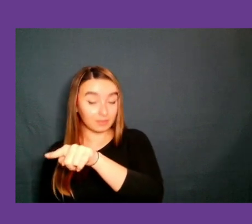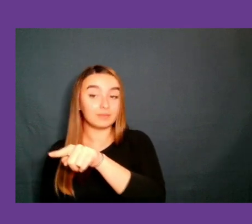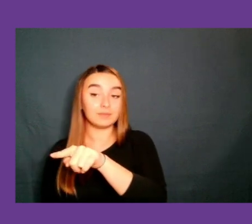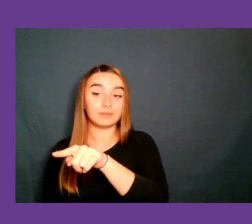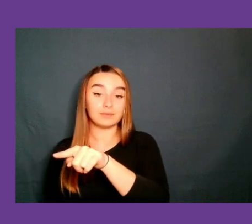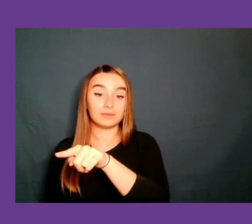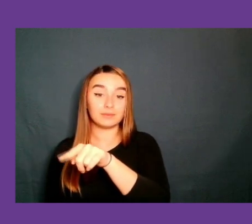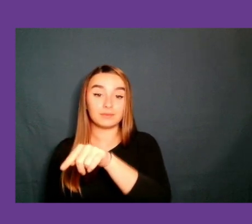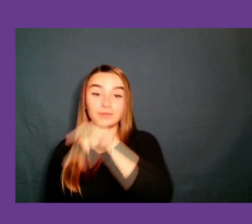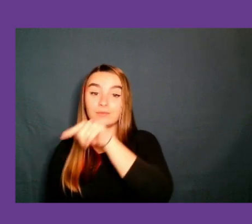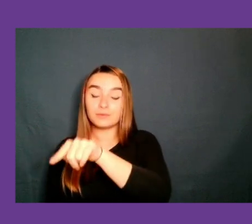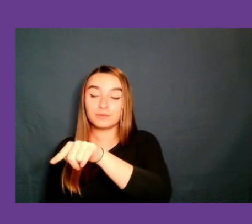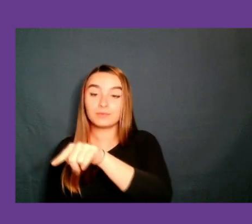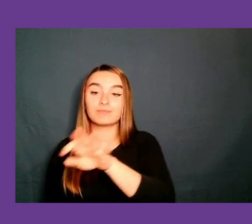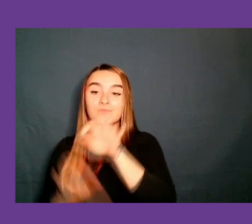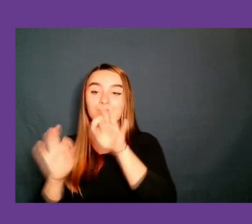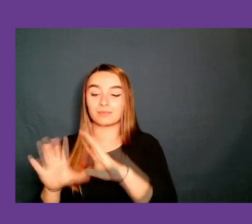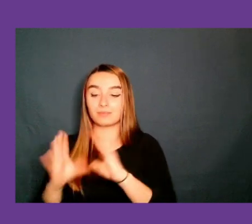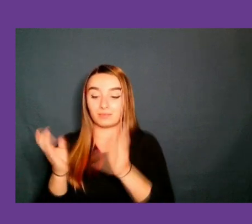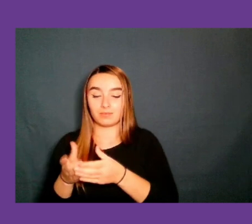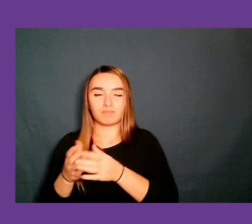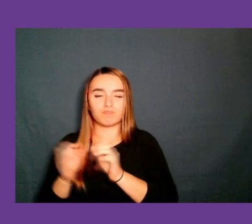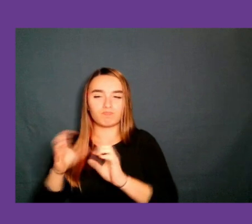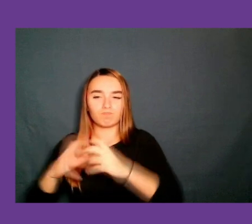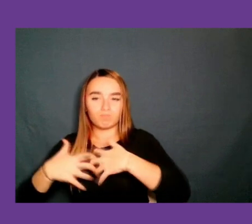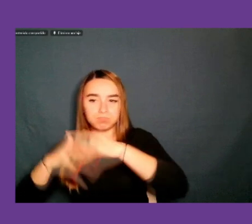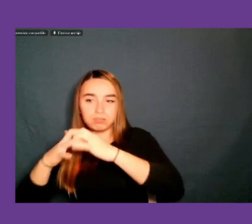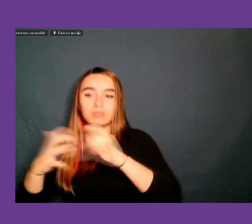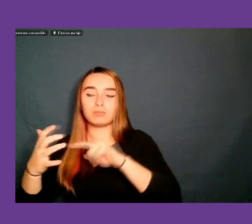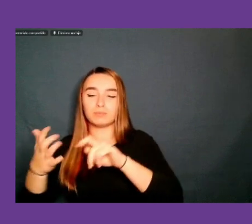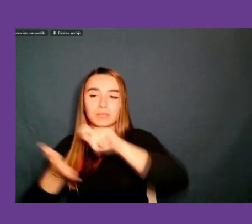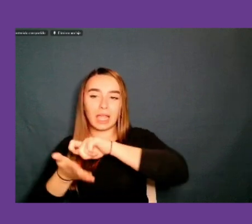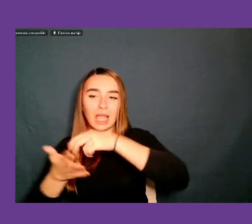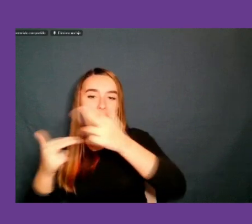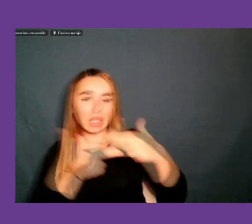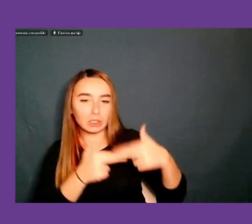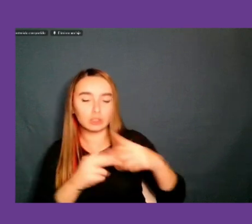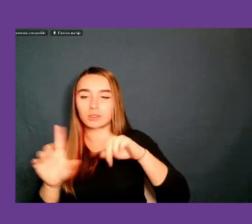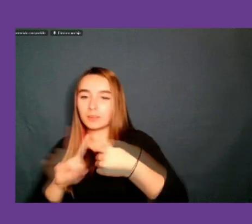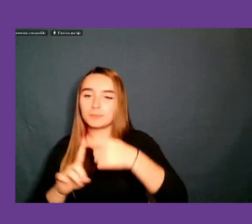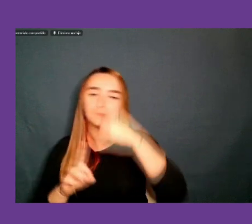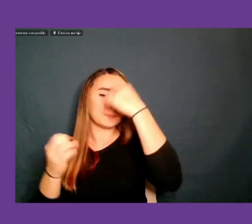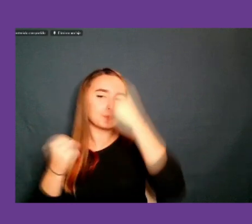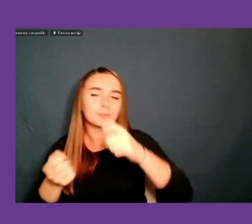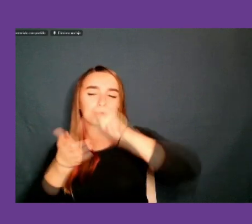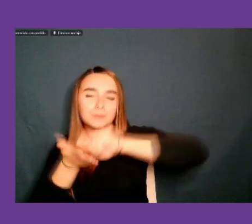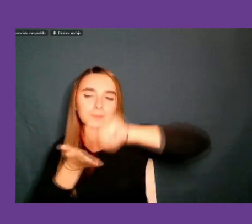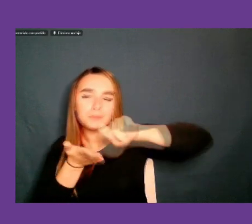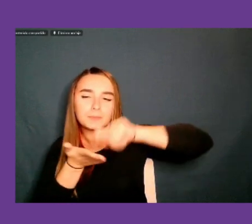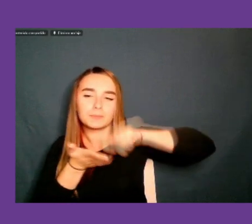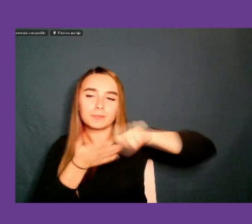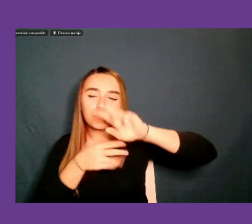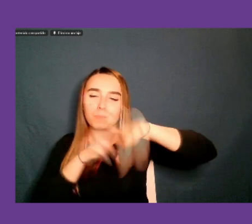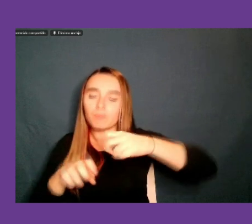organized or created a special task force, of course, with the editors and a small group of experts who are actually writing the updates and reviewing all the